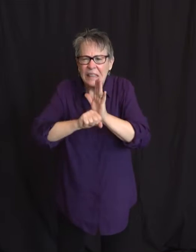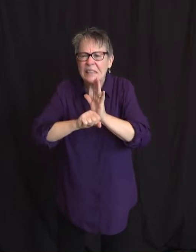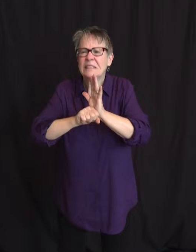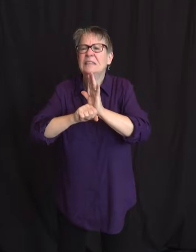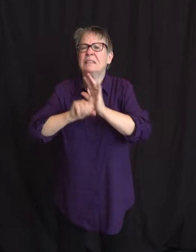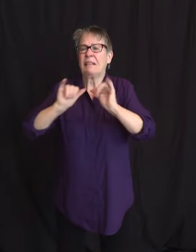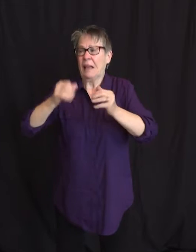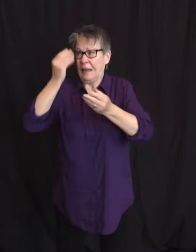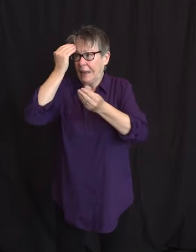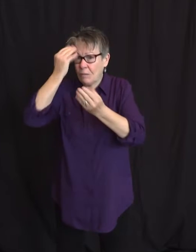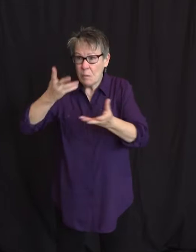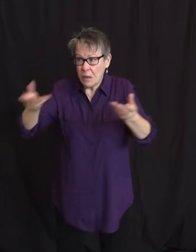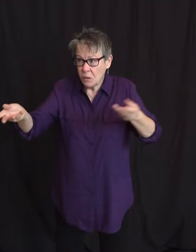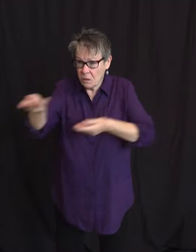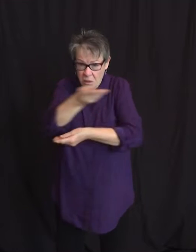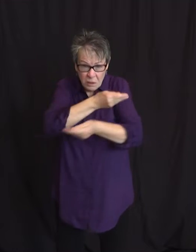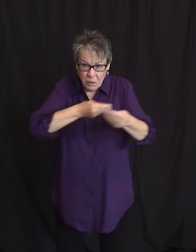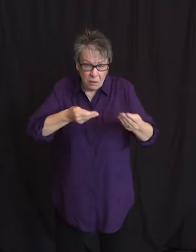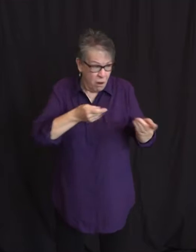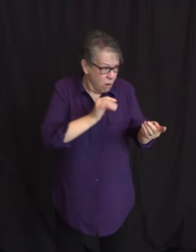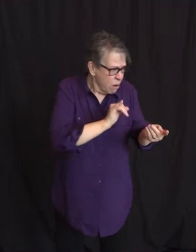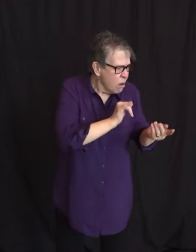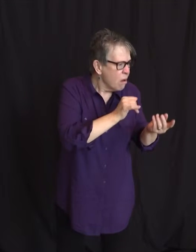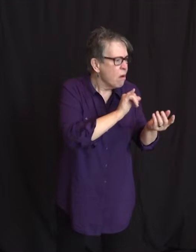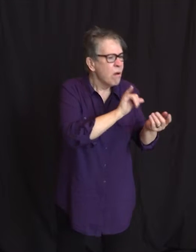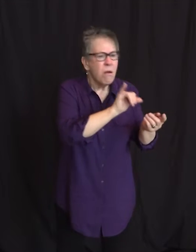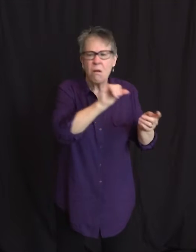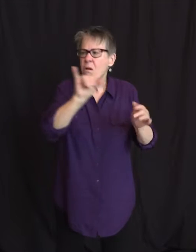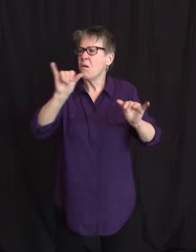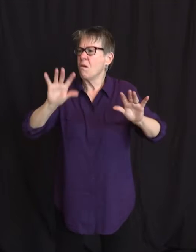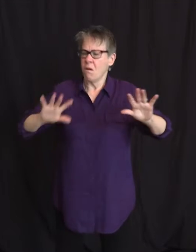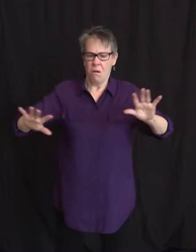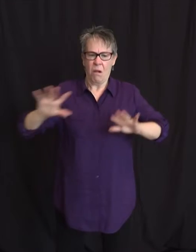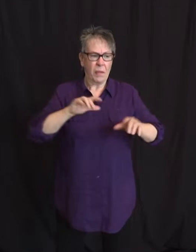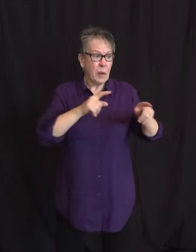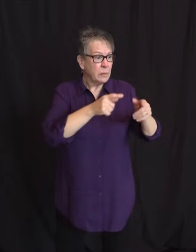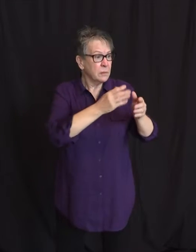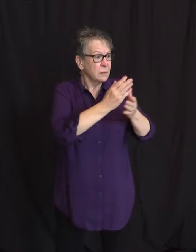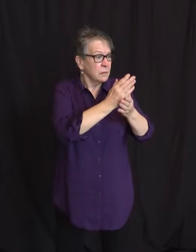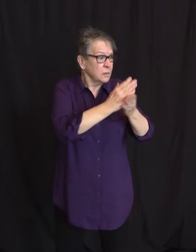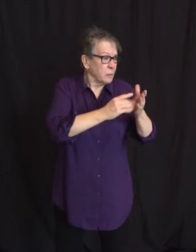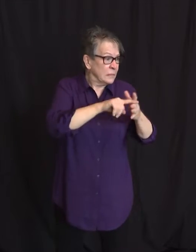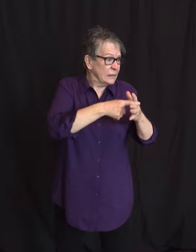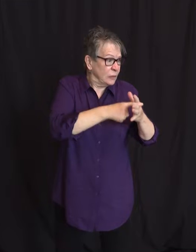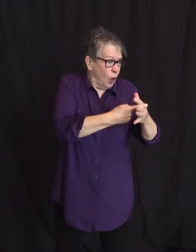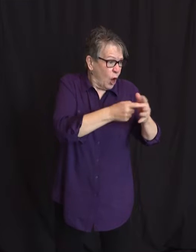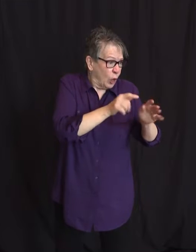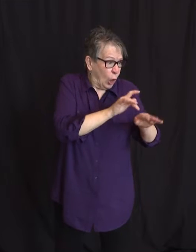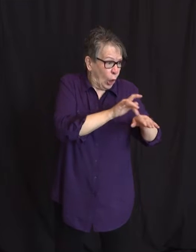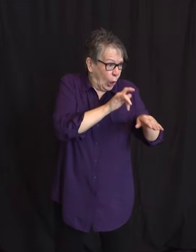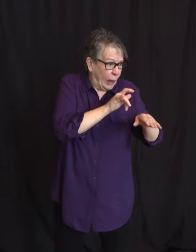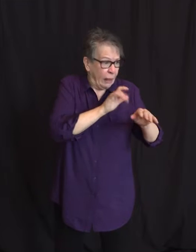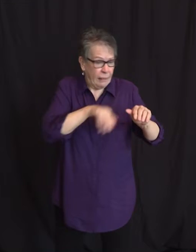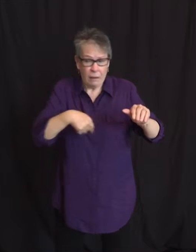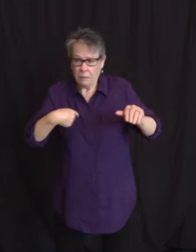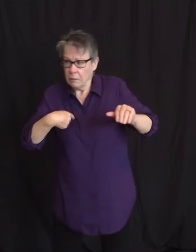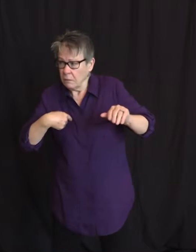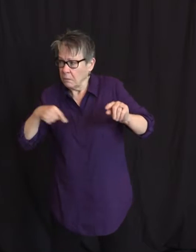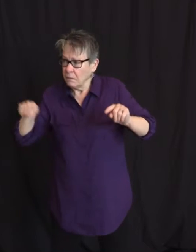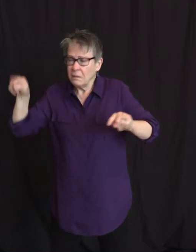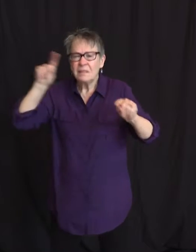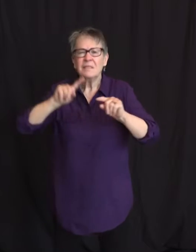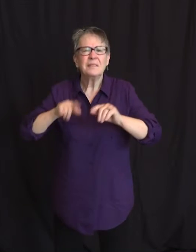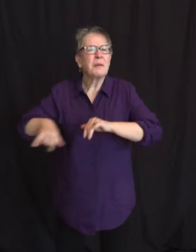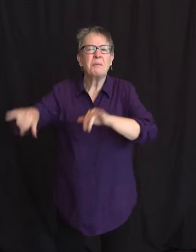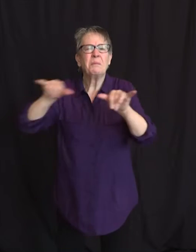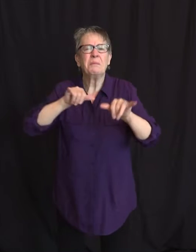guidance of our public health and security experts, and with an eye on our North Star, which is to protect lives across not